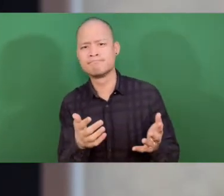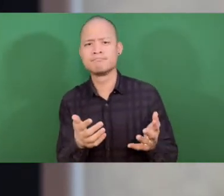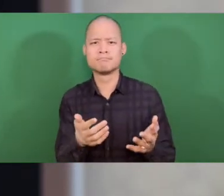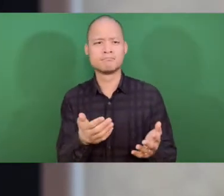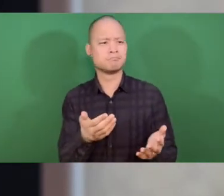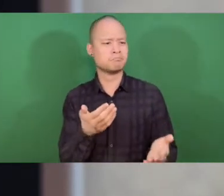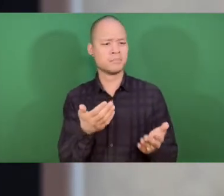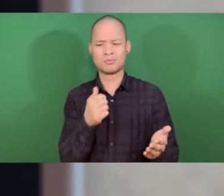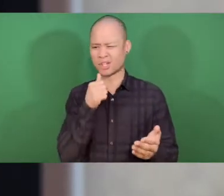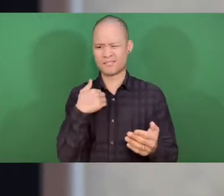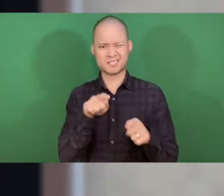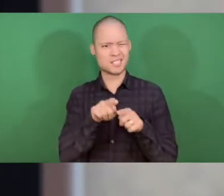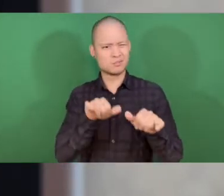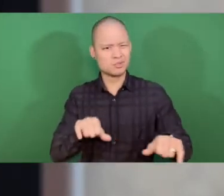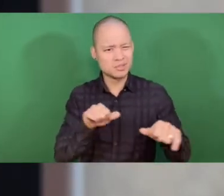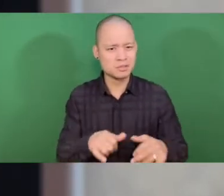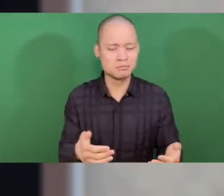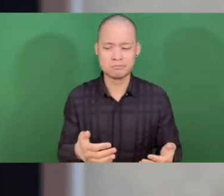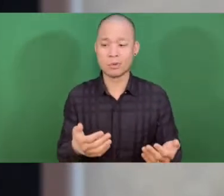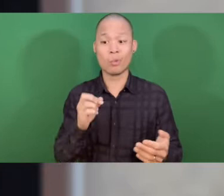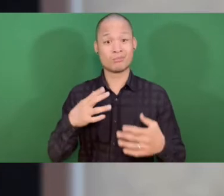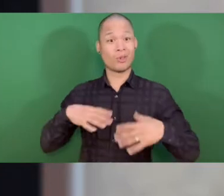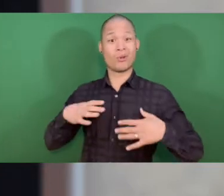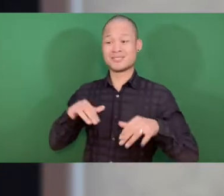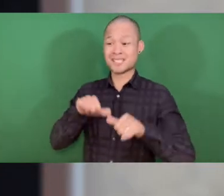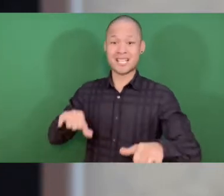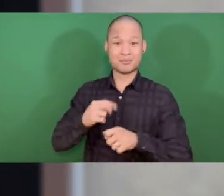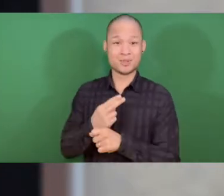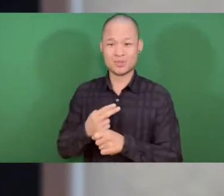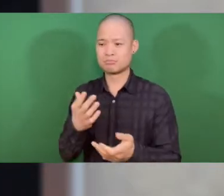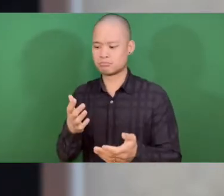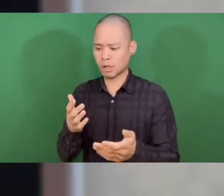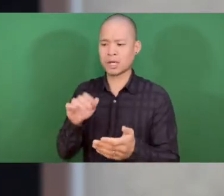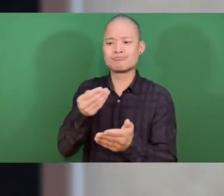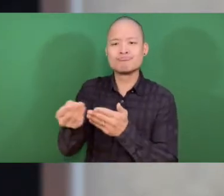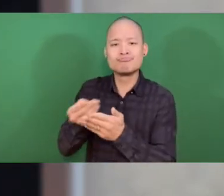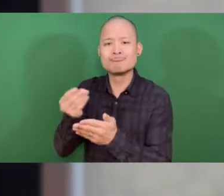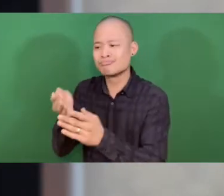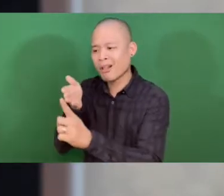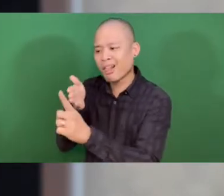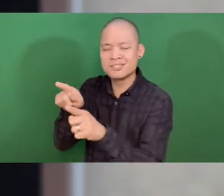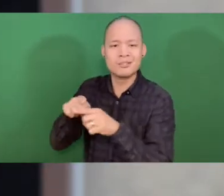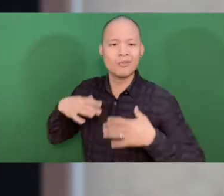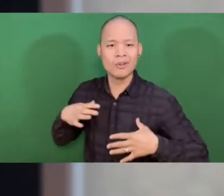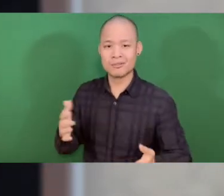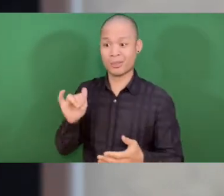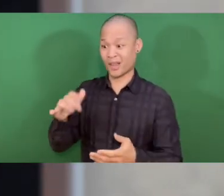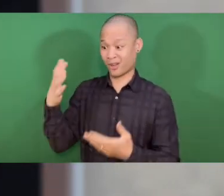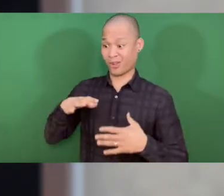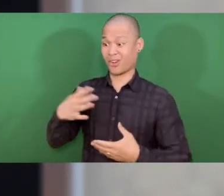don't, you know, go to the places. We don't shop in the places we like to shop. We don't, you know, all these things that sort of define who we